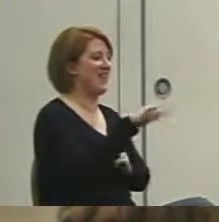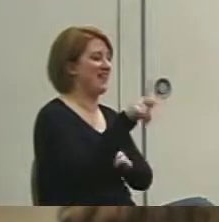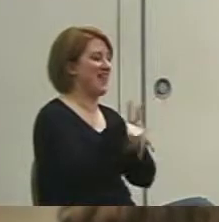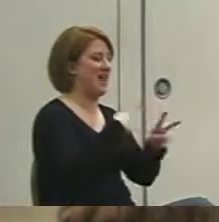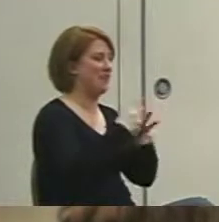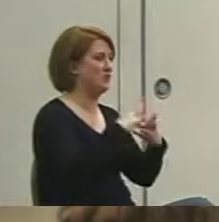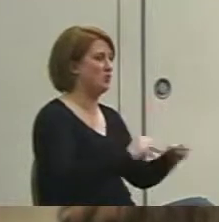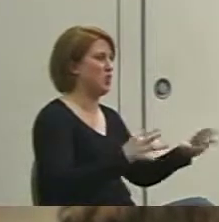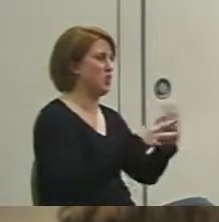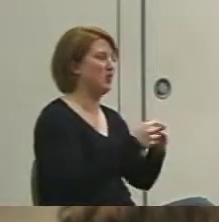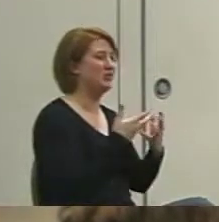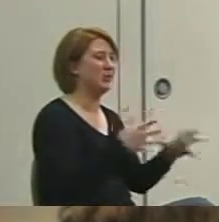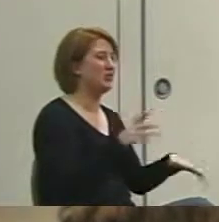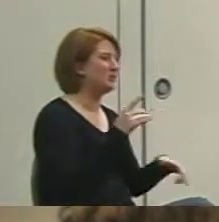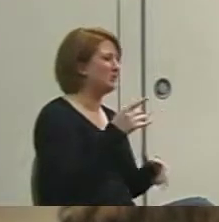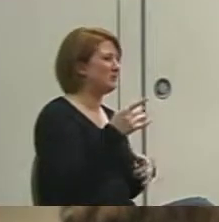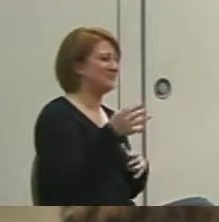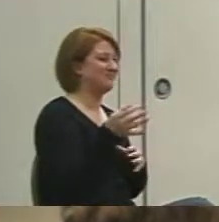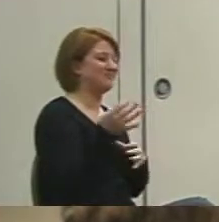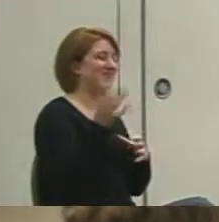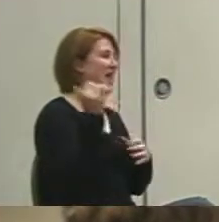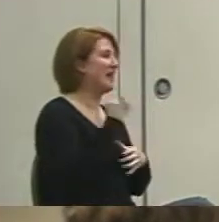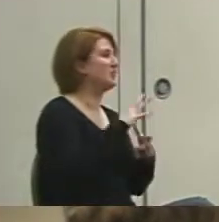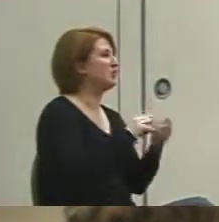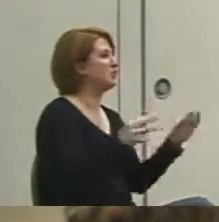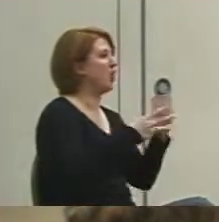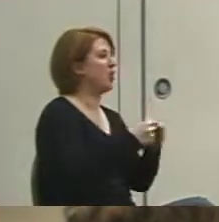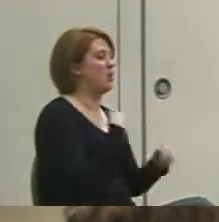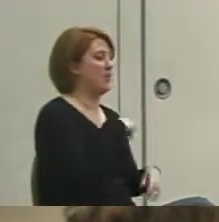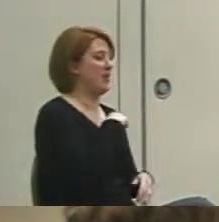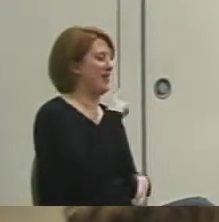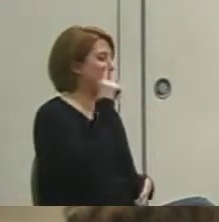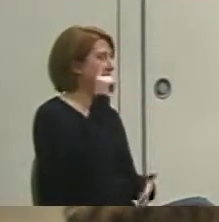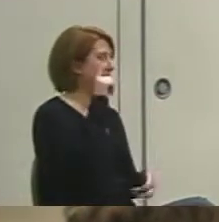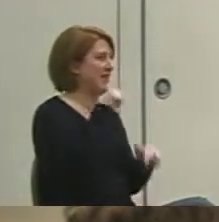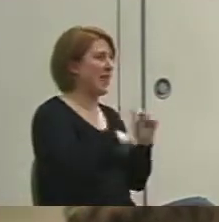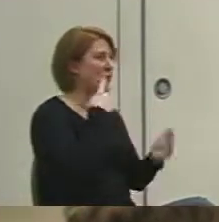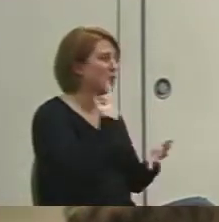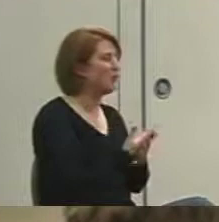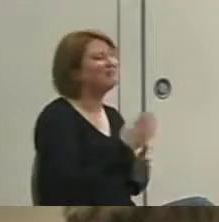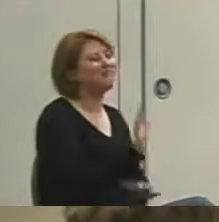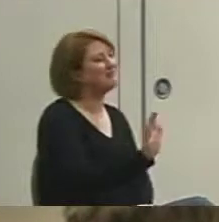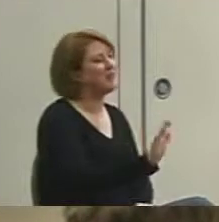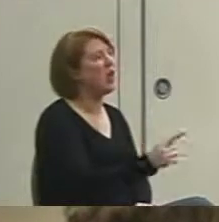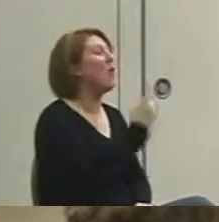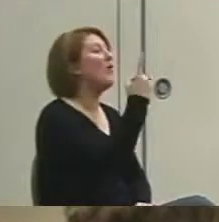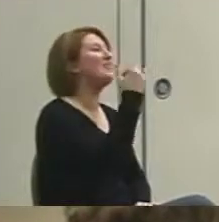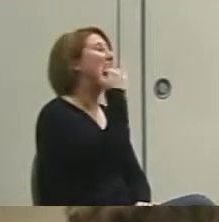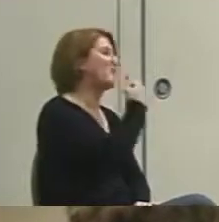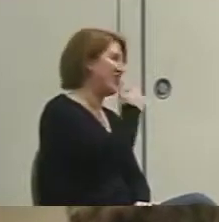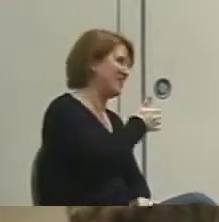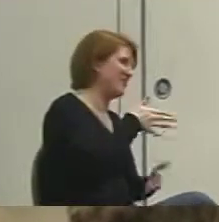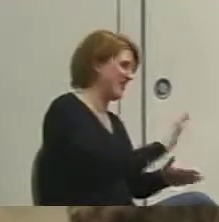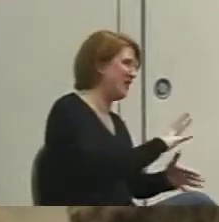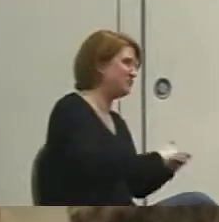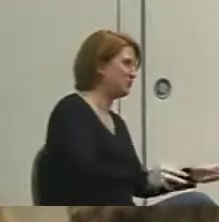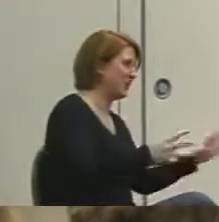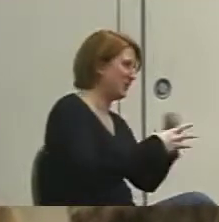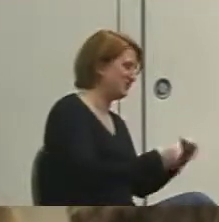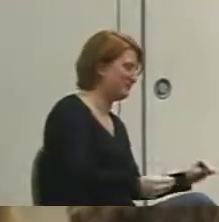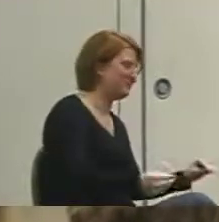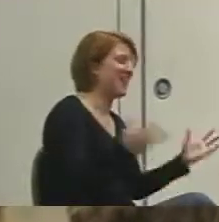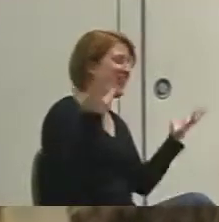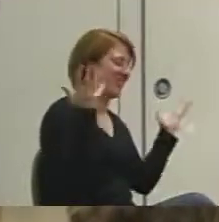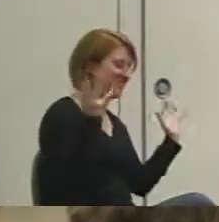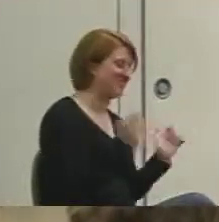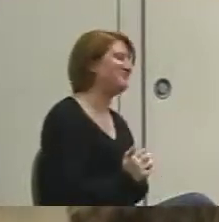we just don't want you telling. Any story that's unverifiable, we really just don't want you to tell. We'll give you one a day. You get one unverifiable story a